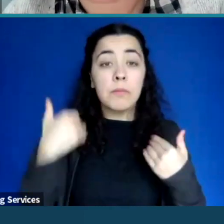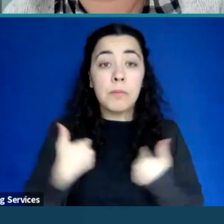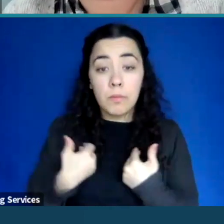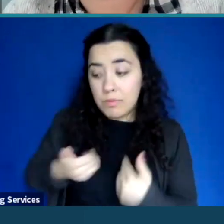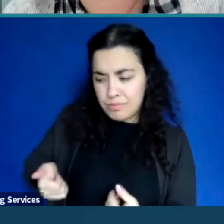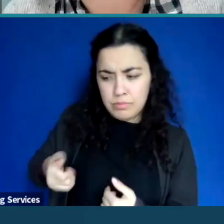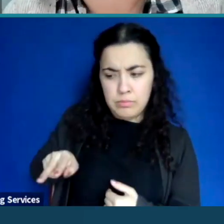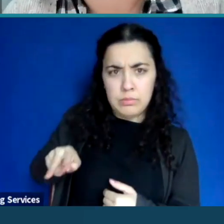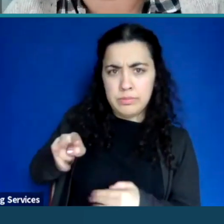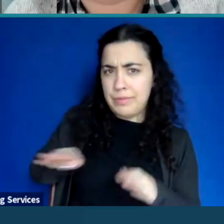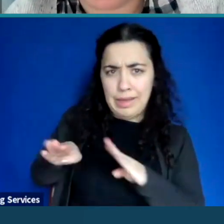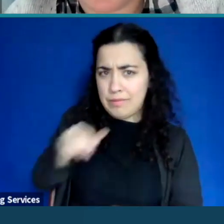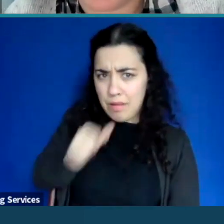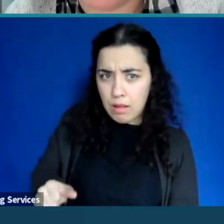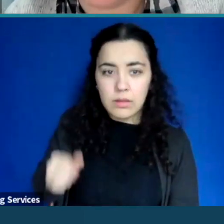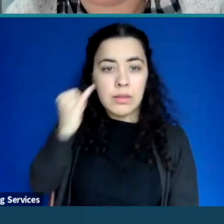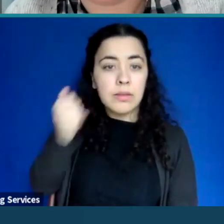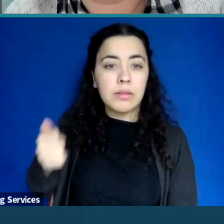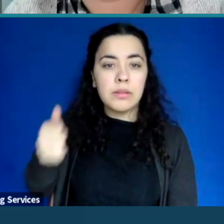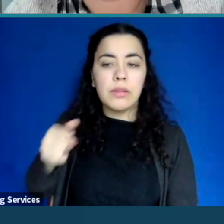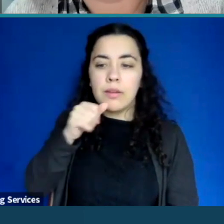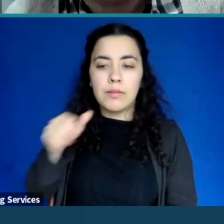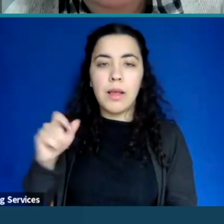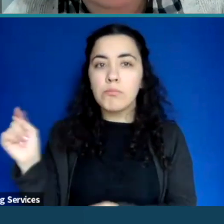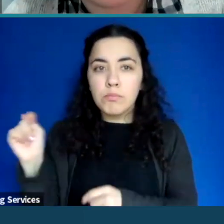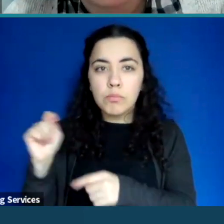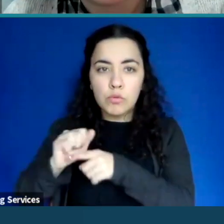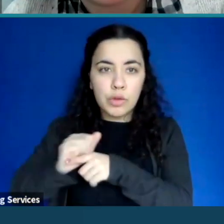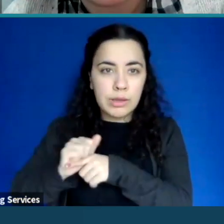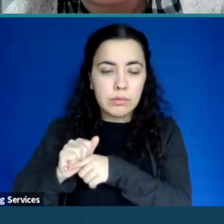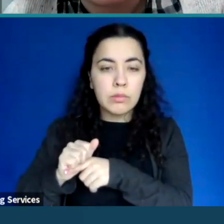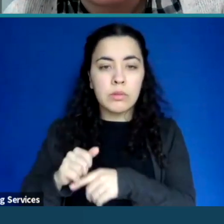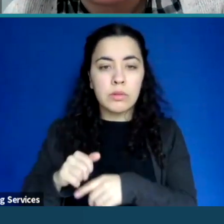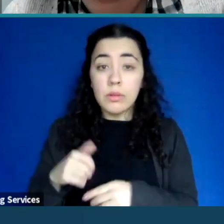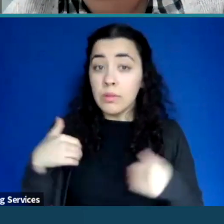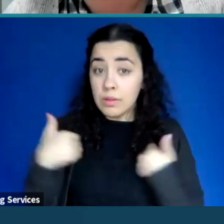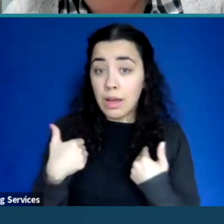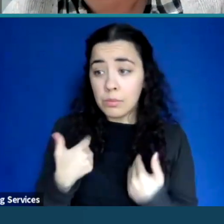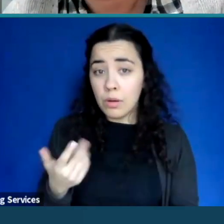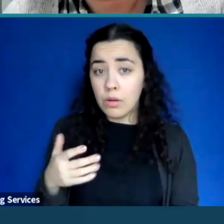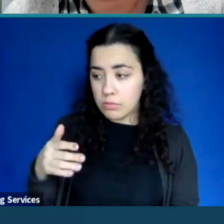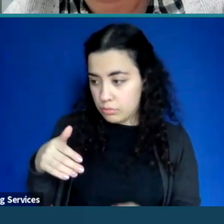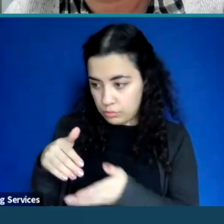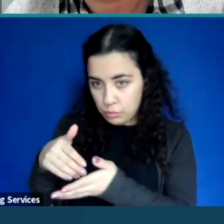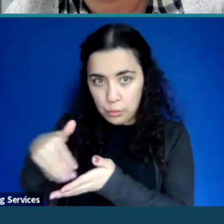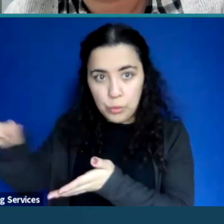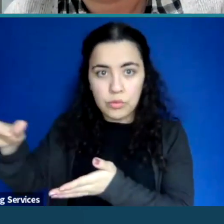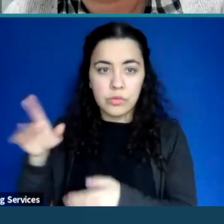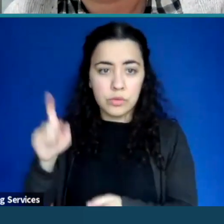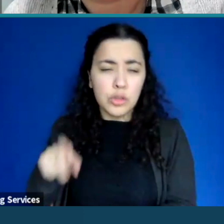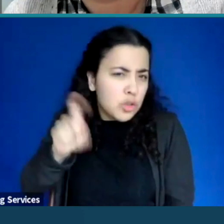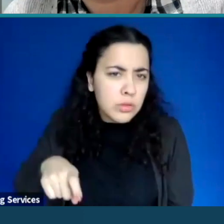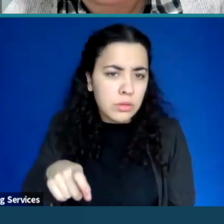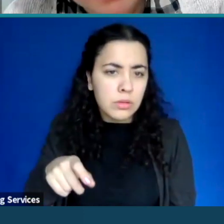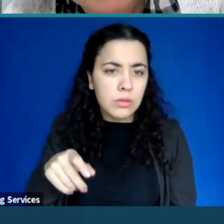well behaved, if they're not housebroken, you can have the animal removed, and you should have the animal removed